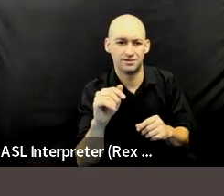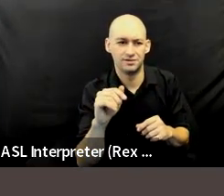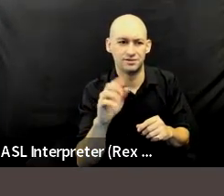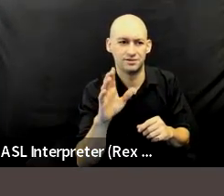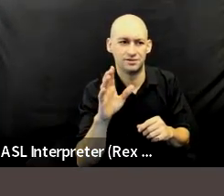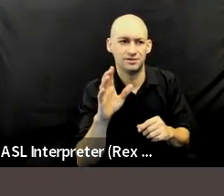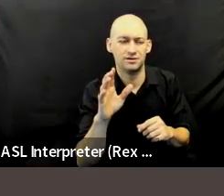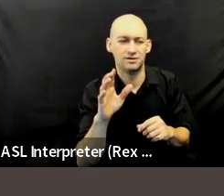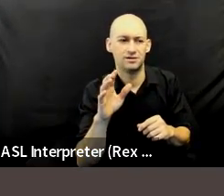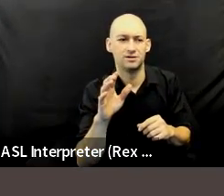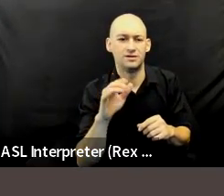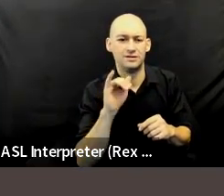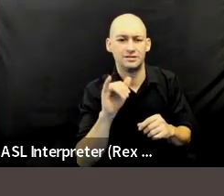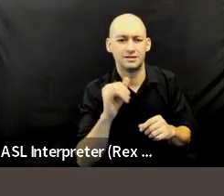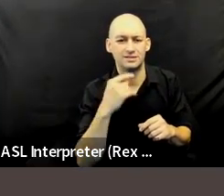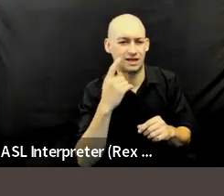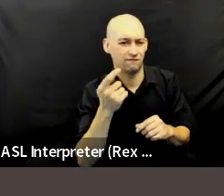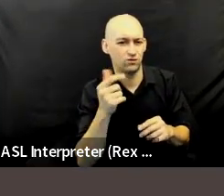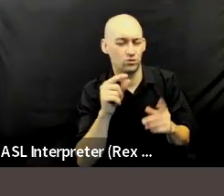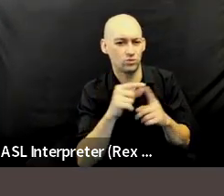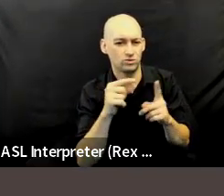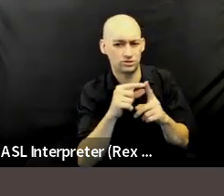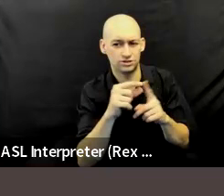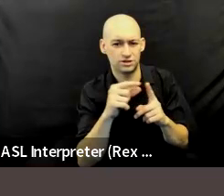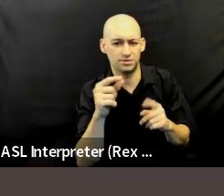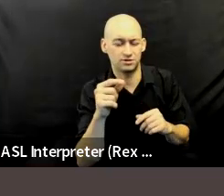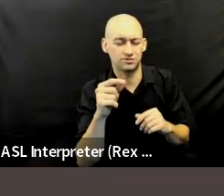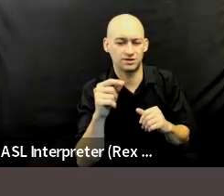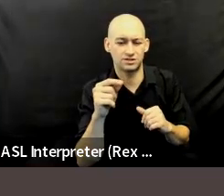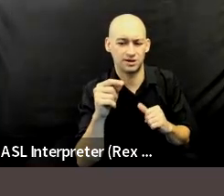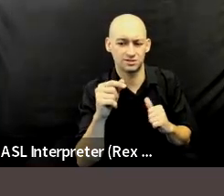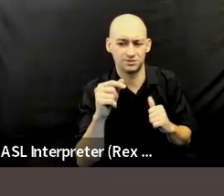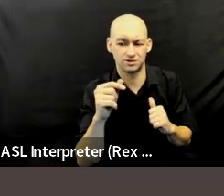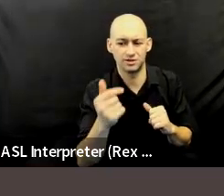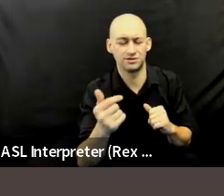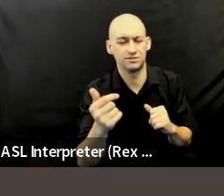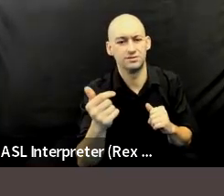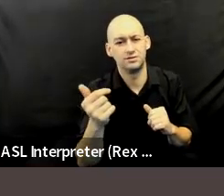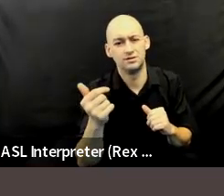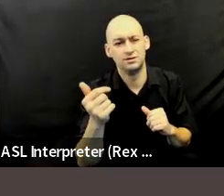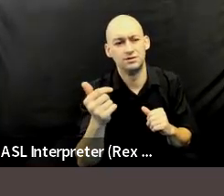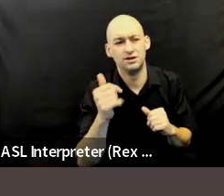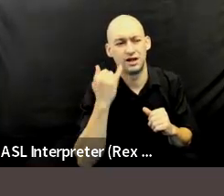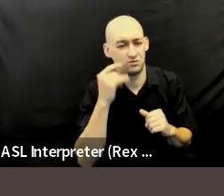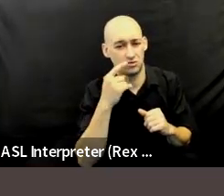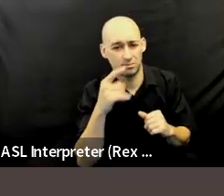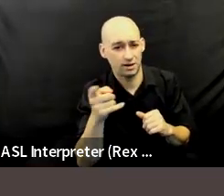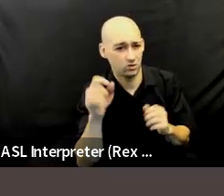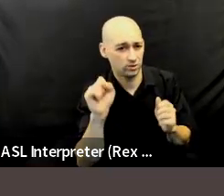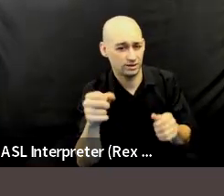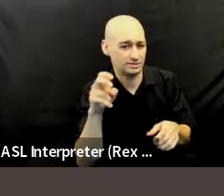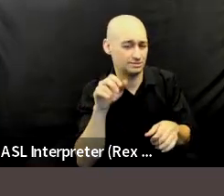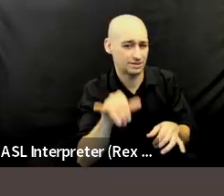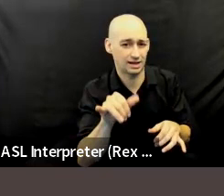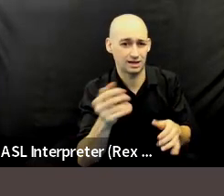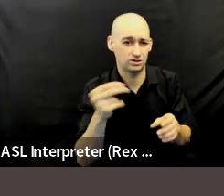I'd invite you to maybe say a few words about PCH and the work that's going on there. And then if you wouldn't mind, maybe you could stay and join